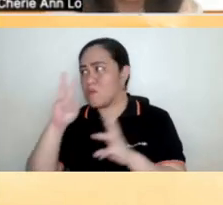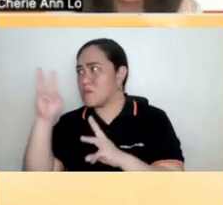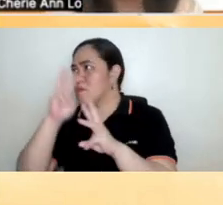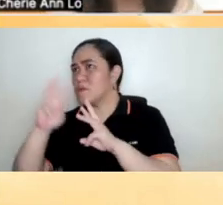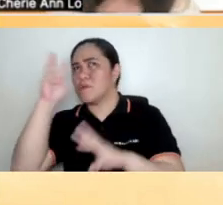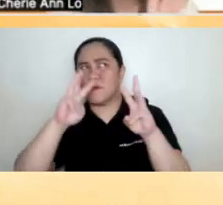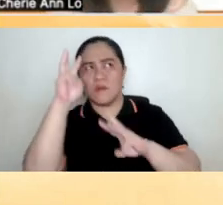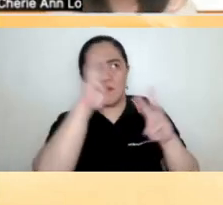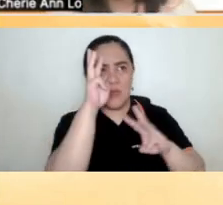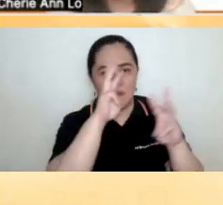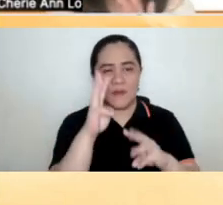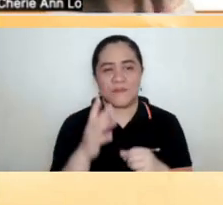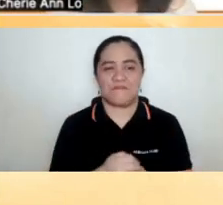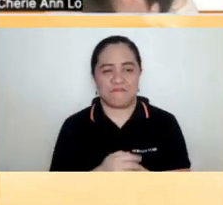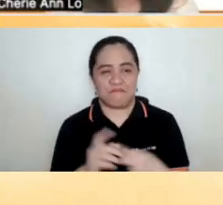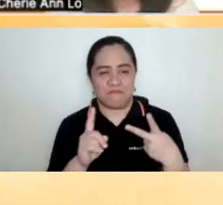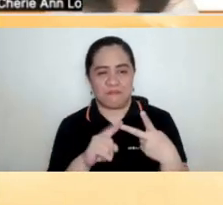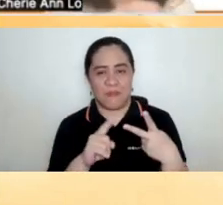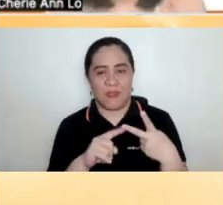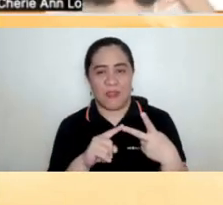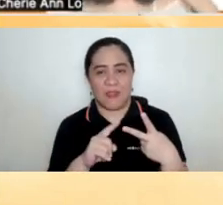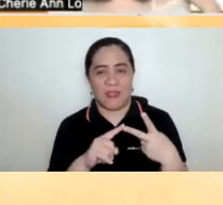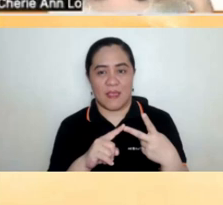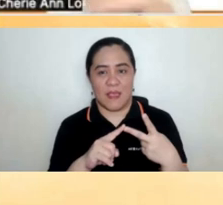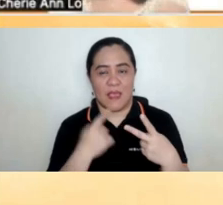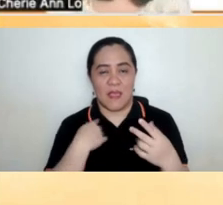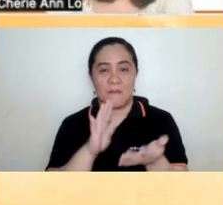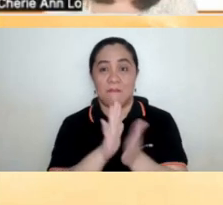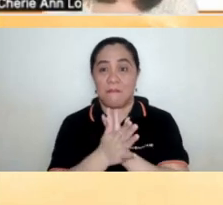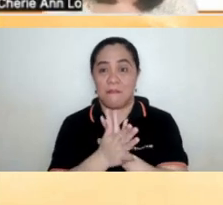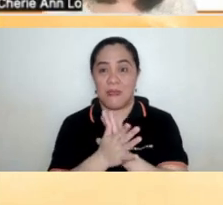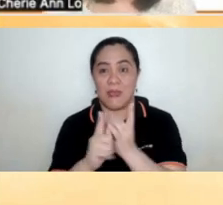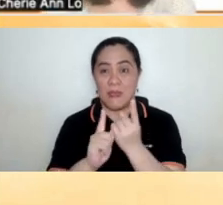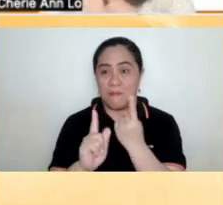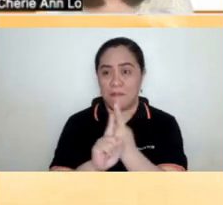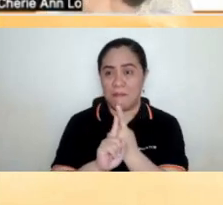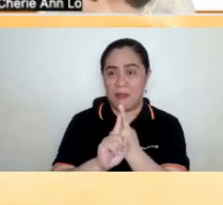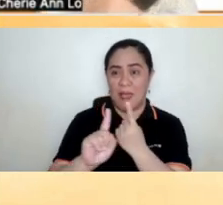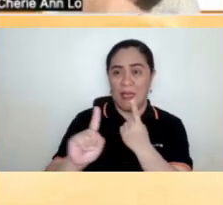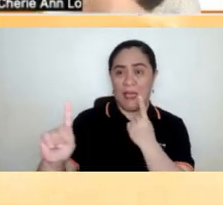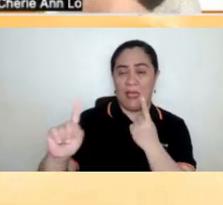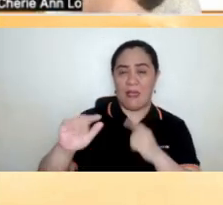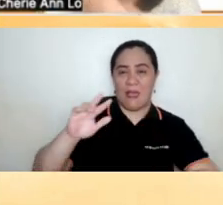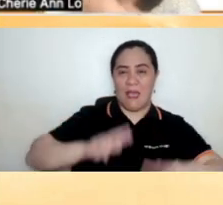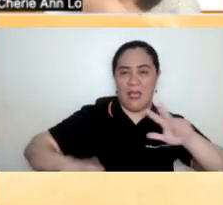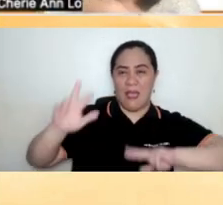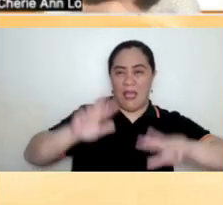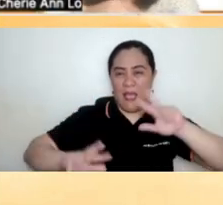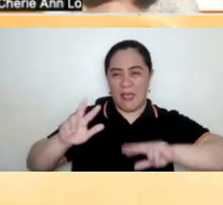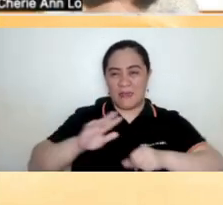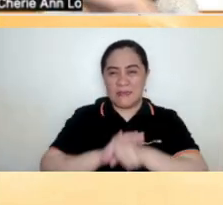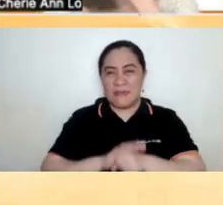Separation anxiety, usually you see this in kids. For example, they start going to school and they feel really